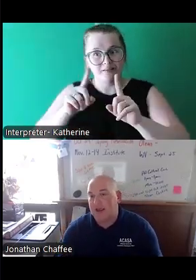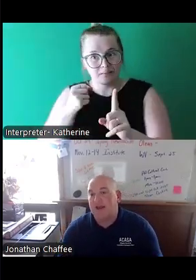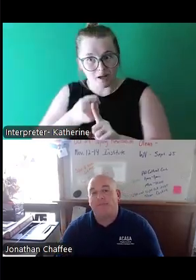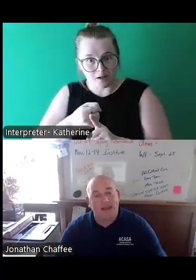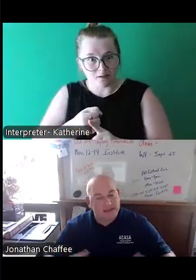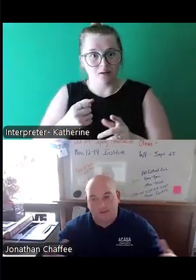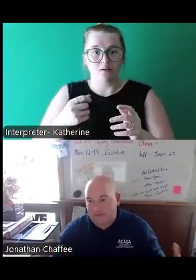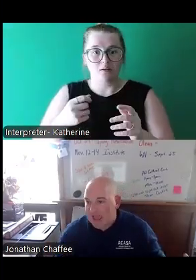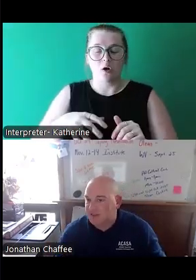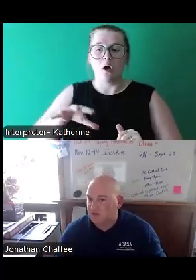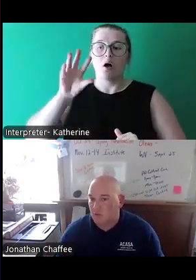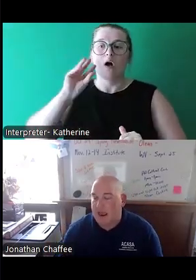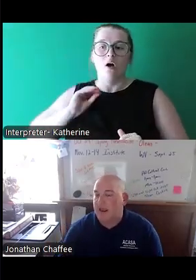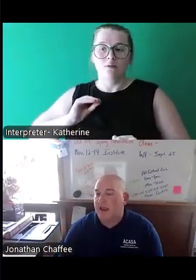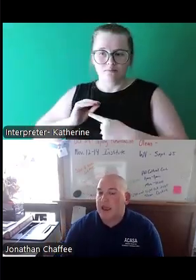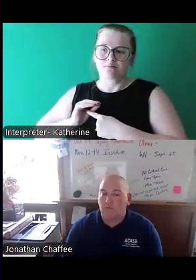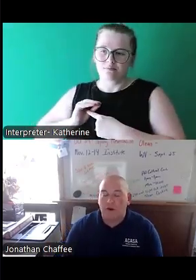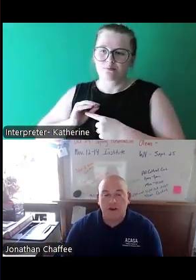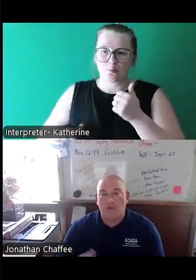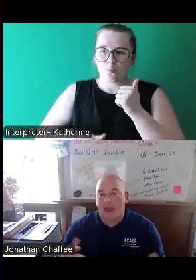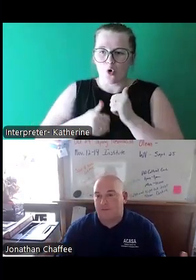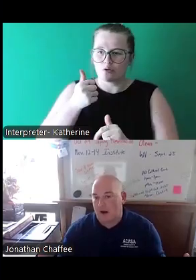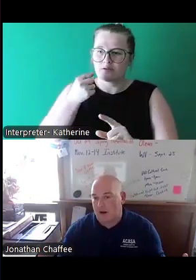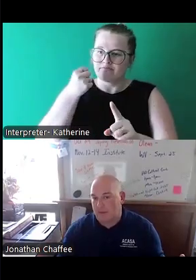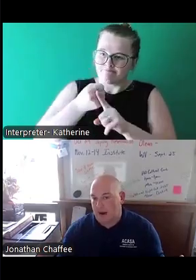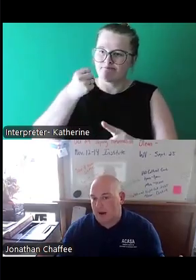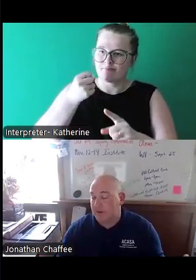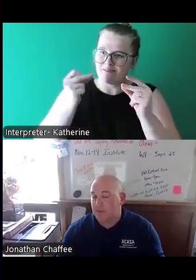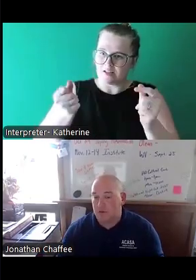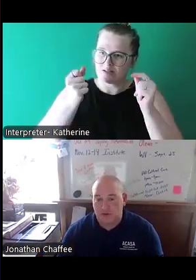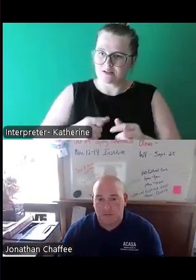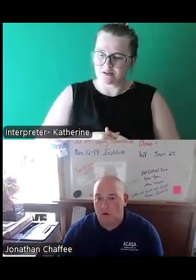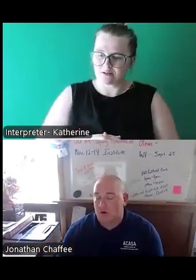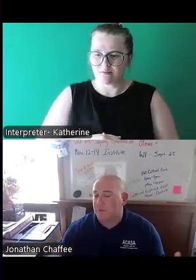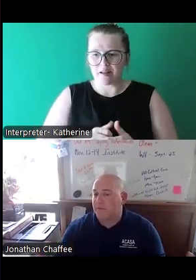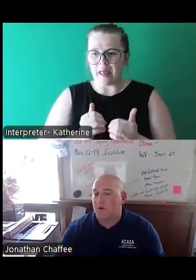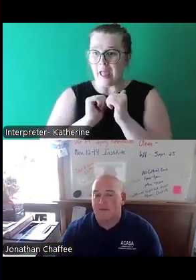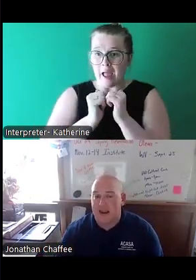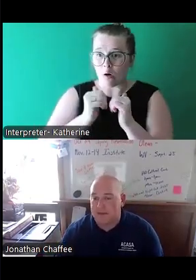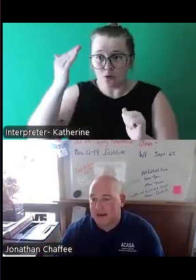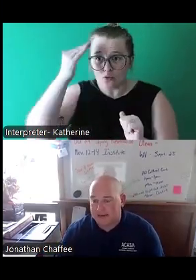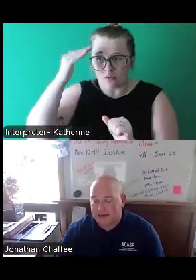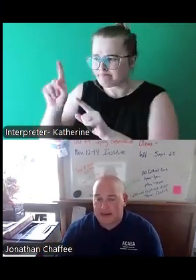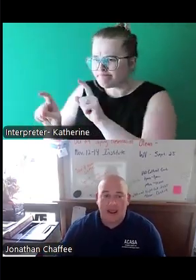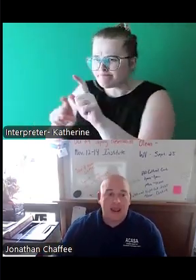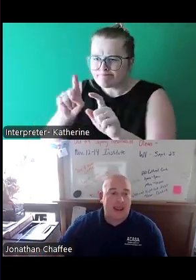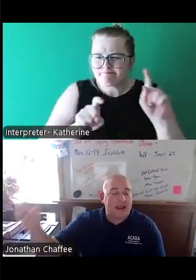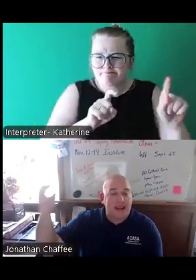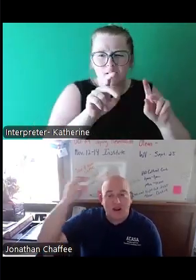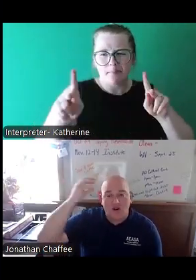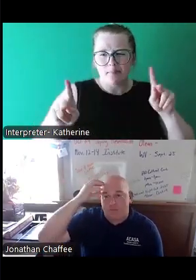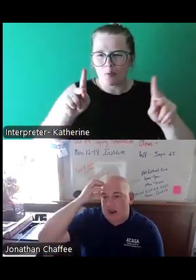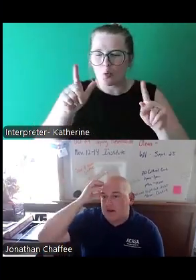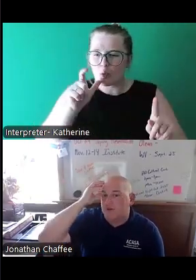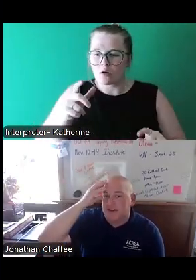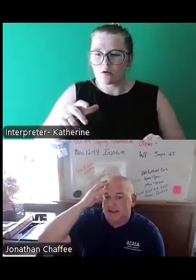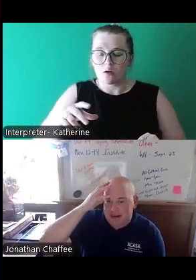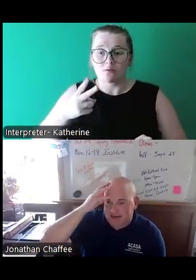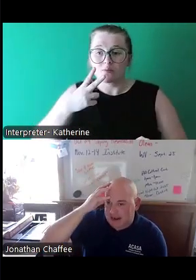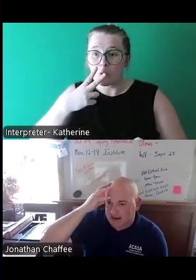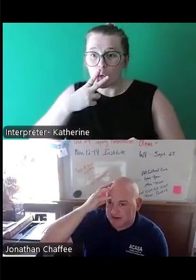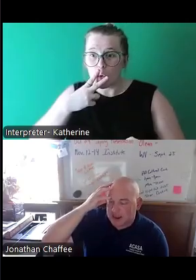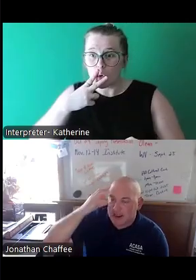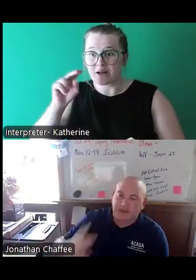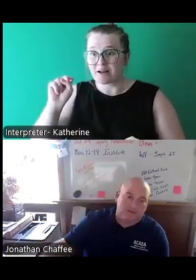inhalation is the fastest way, and we know that from people who smoke or people who vape nicotine. It can hit your brain within